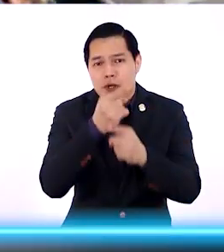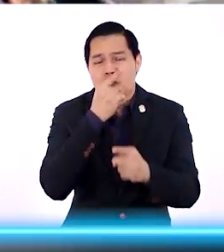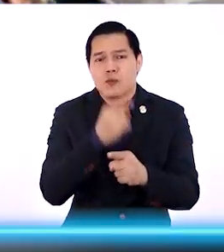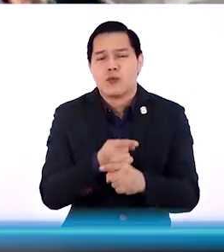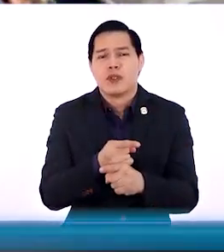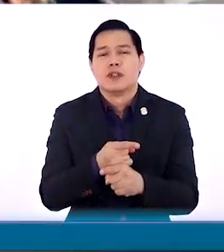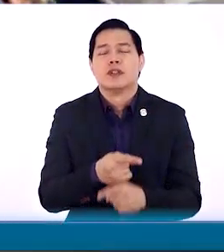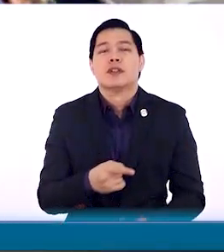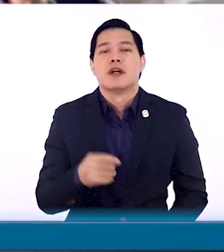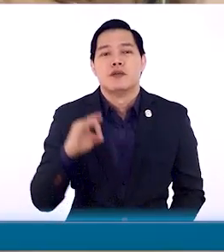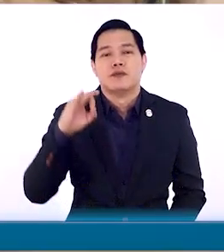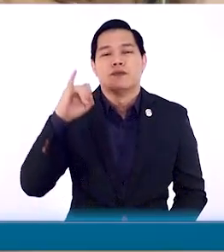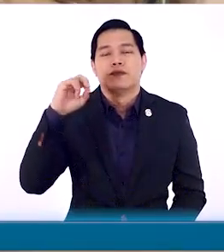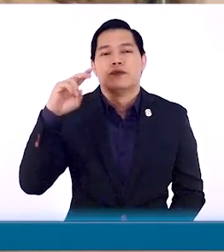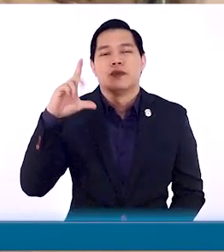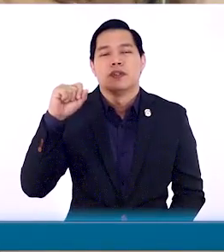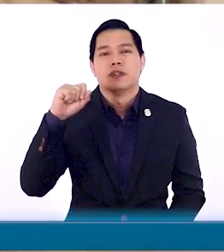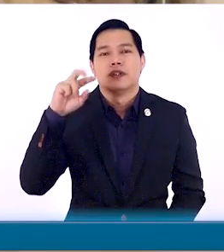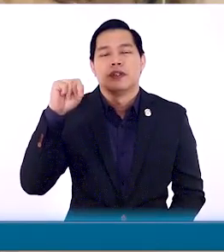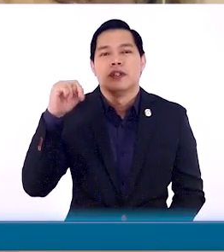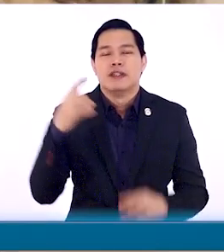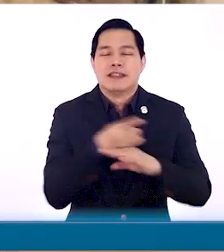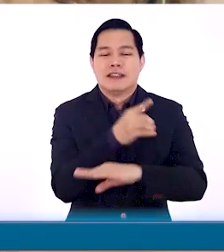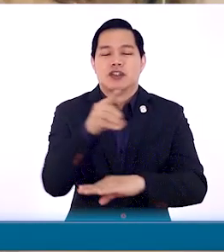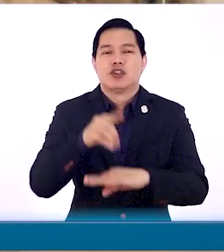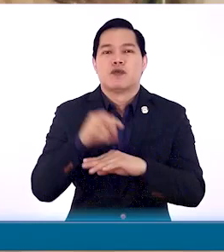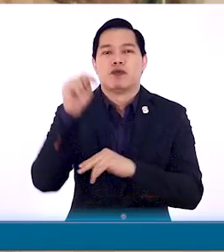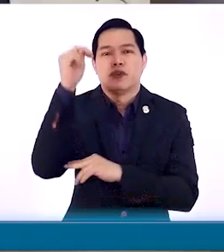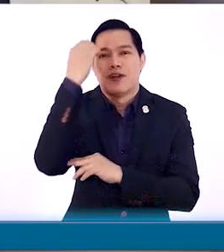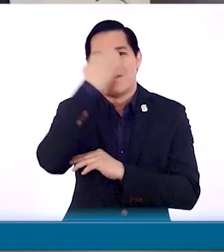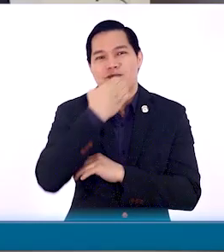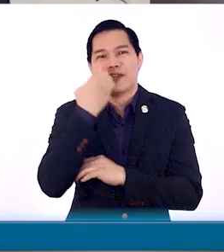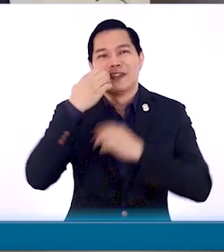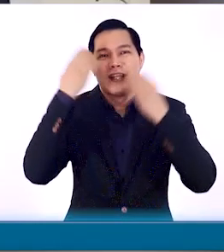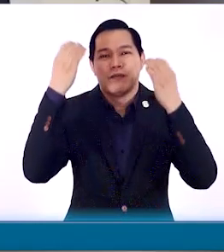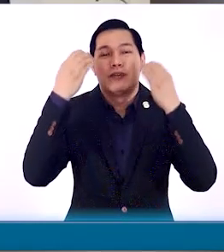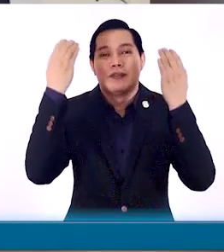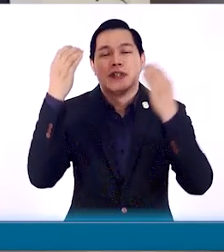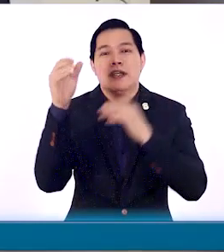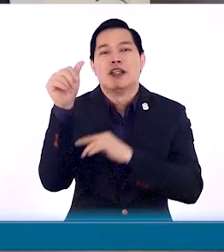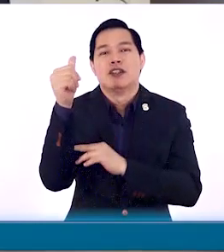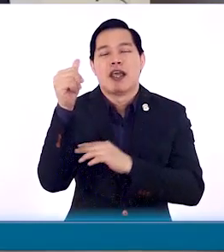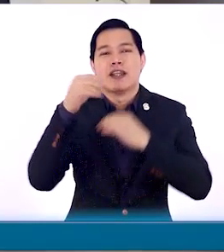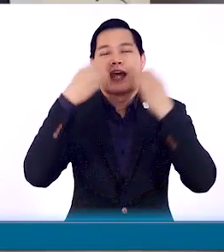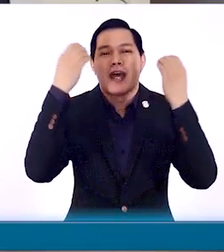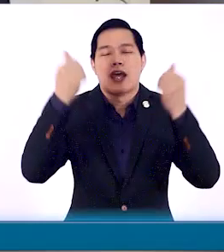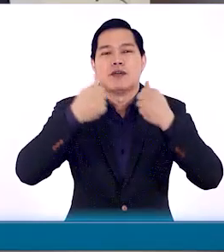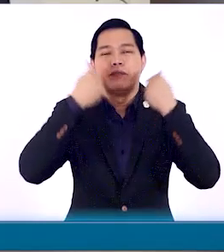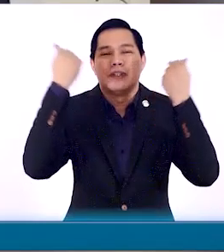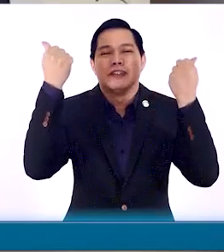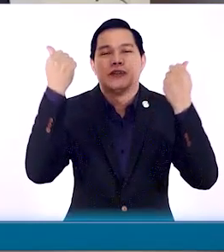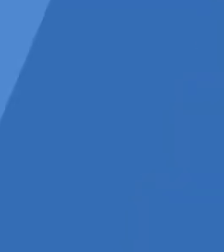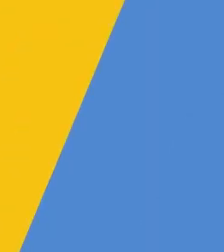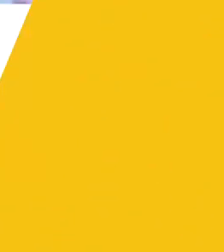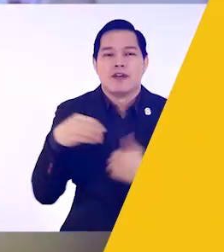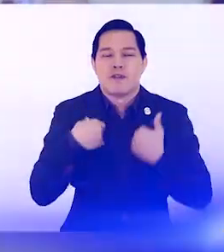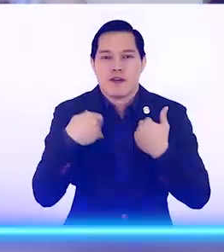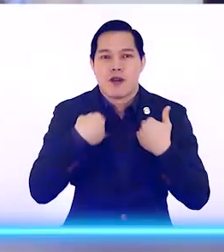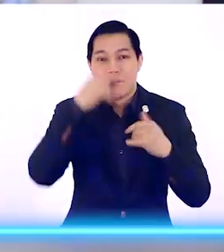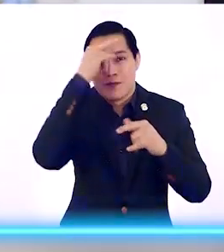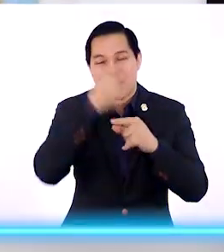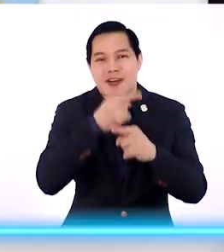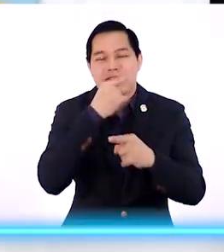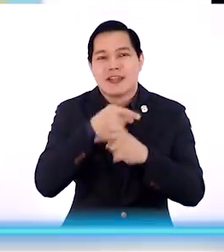Brethren in Helsinki, Finland, in the district of Northern Europe, celebrated their 10th anniversary.